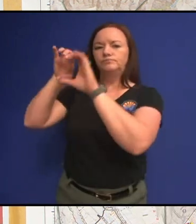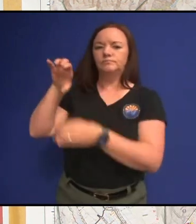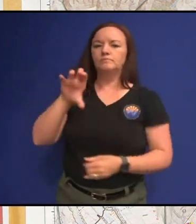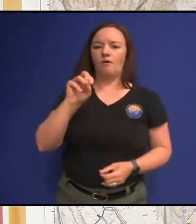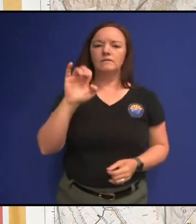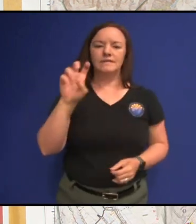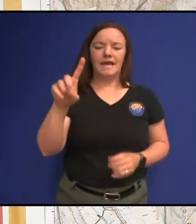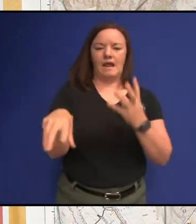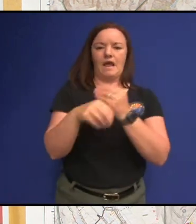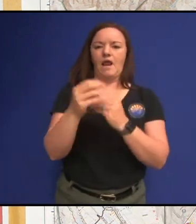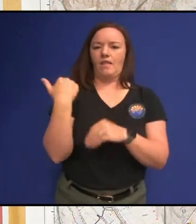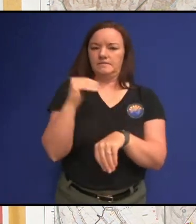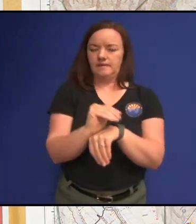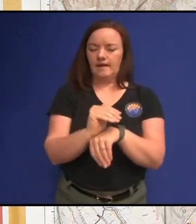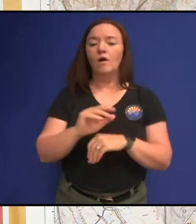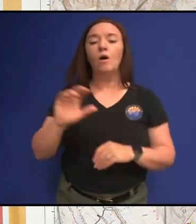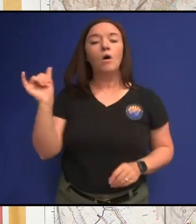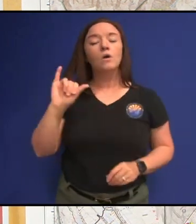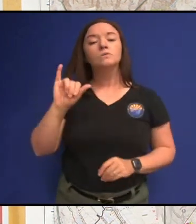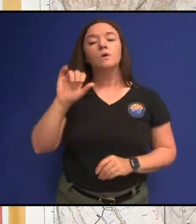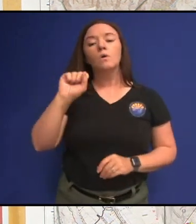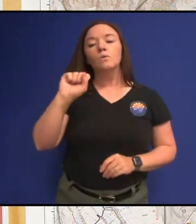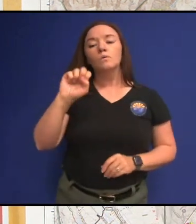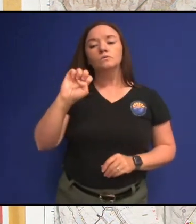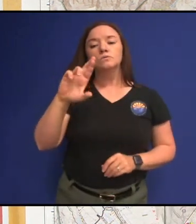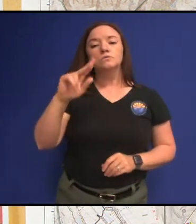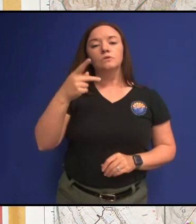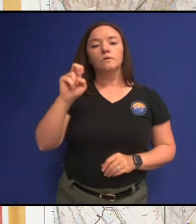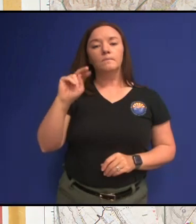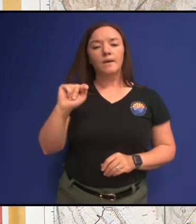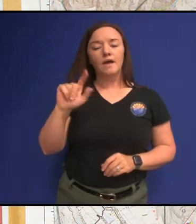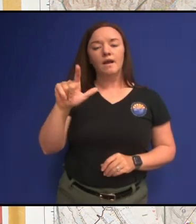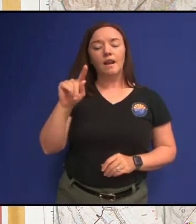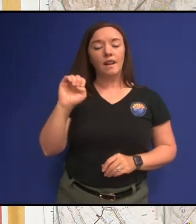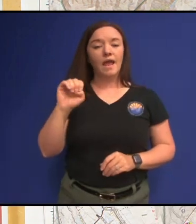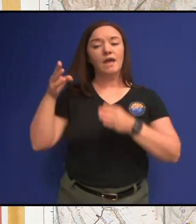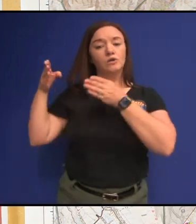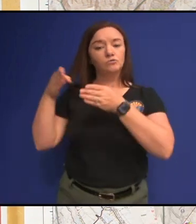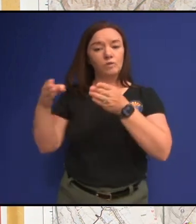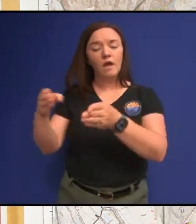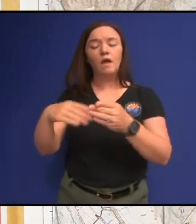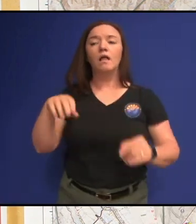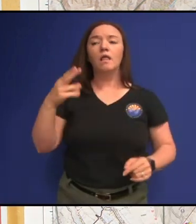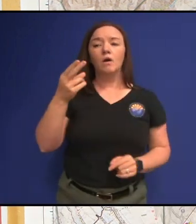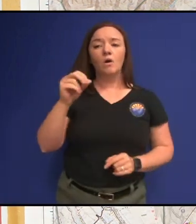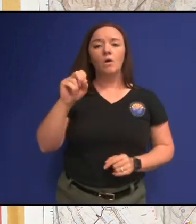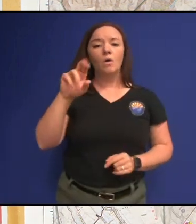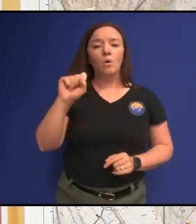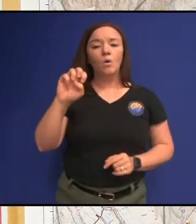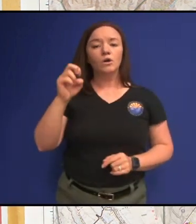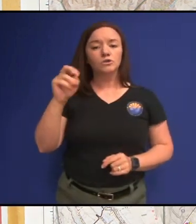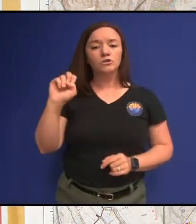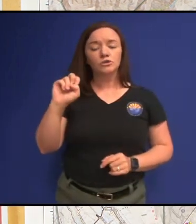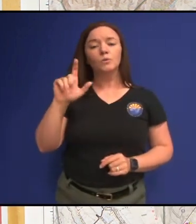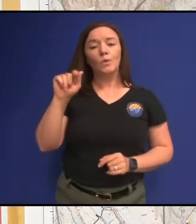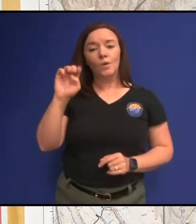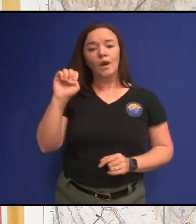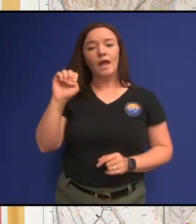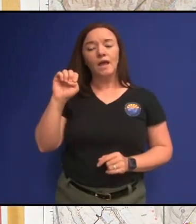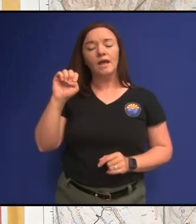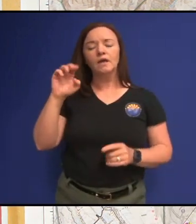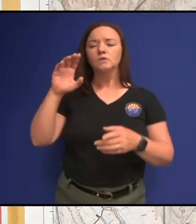down past the Serpent Lake Trail and all the way down near Horseshoe Lake. Sorry, to the Serpent Lake Trail and